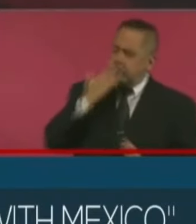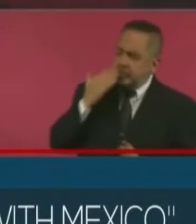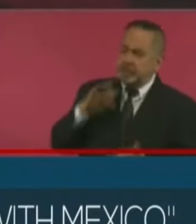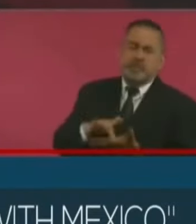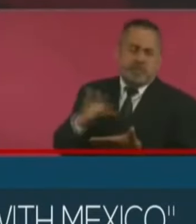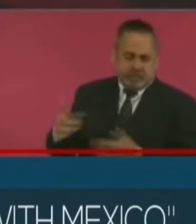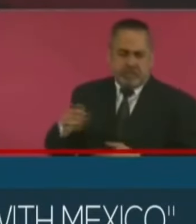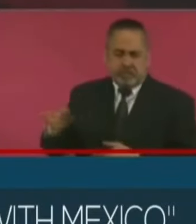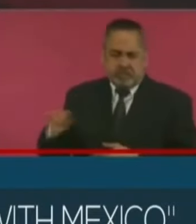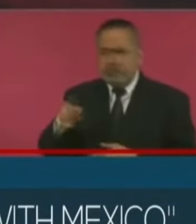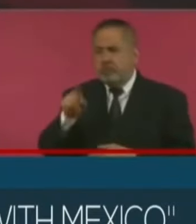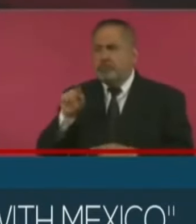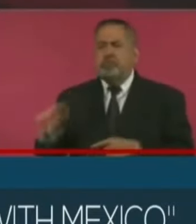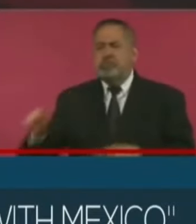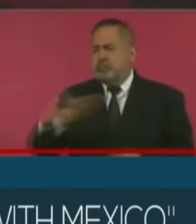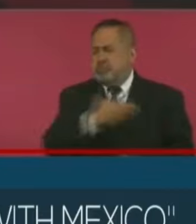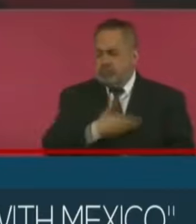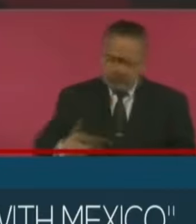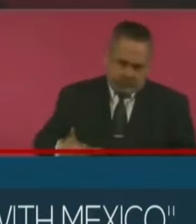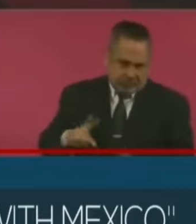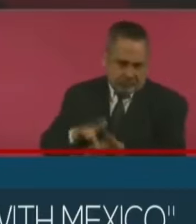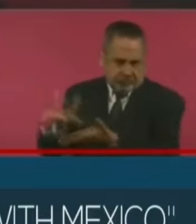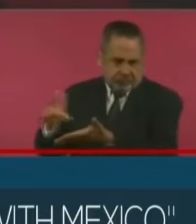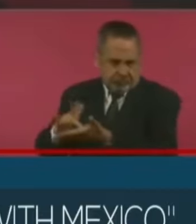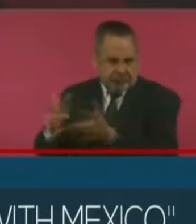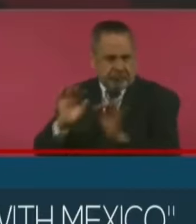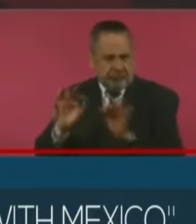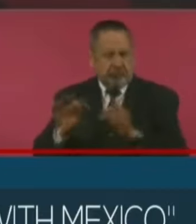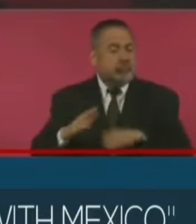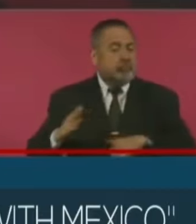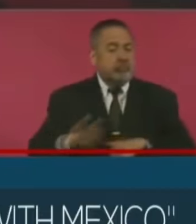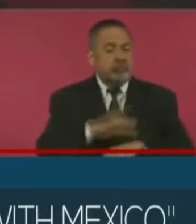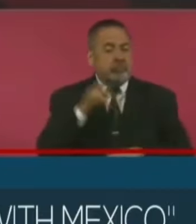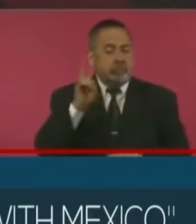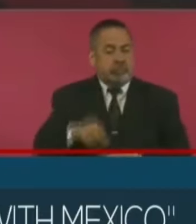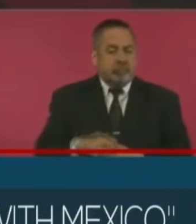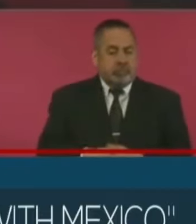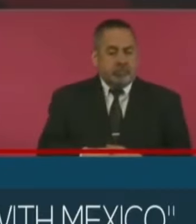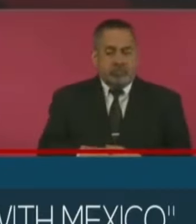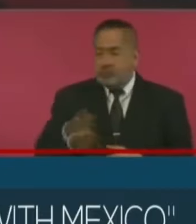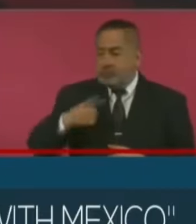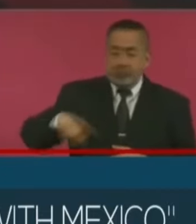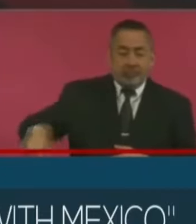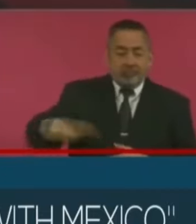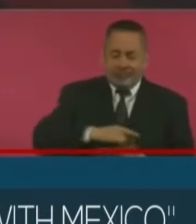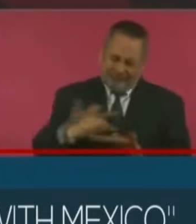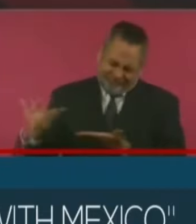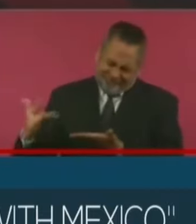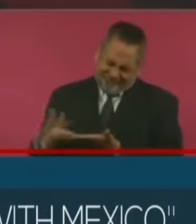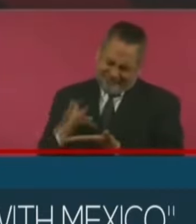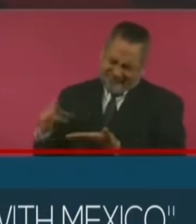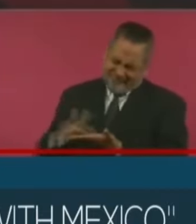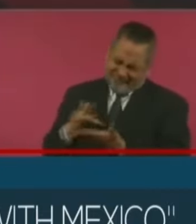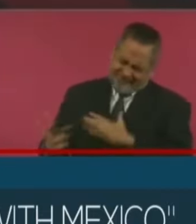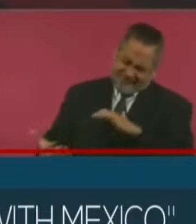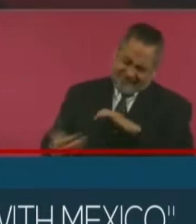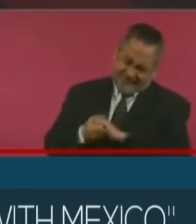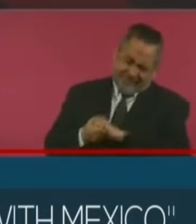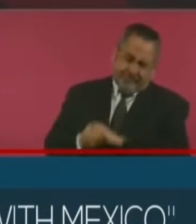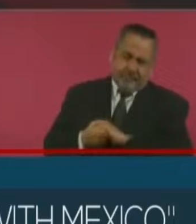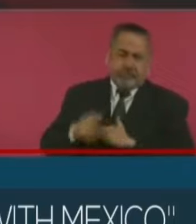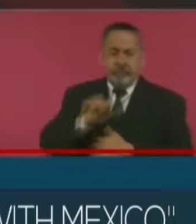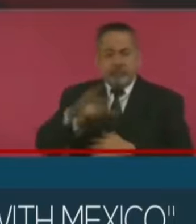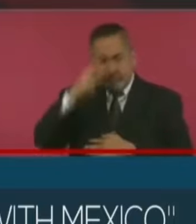countries are very supportive of Mexico, and we are very grateful to her. So she